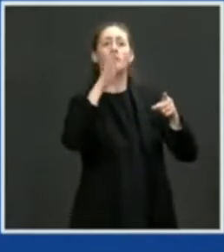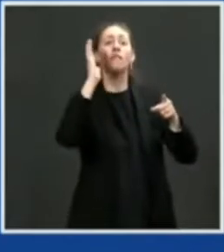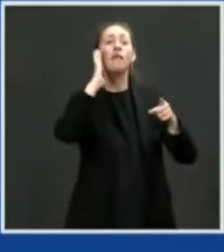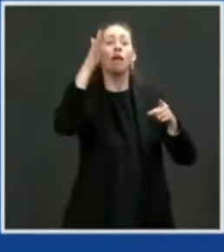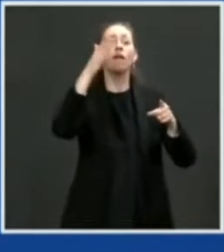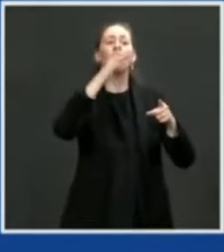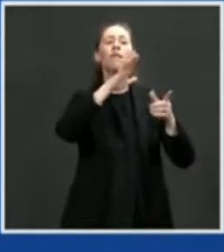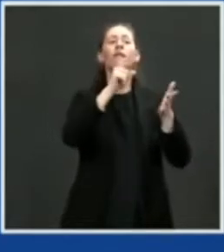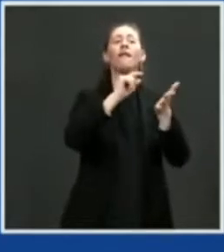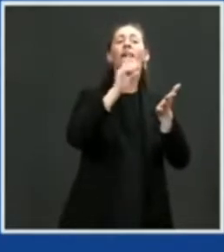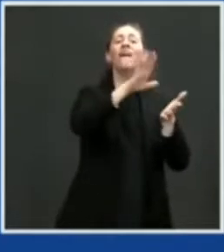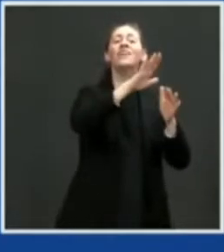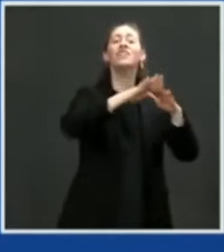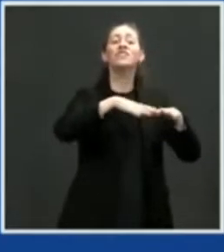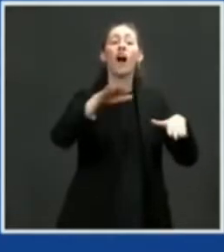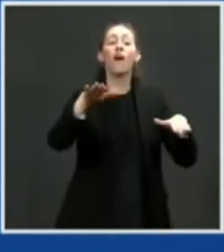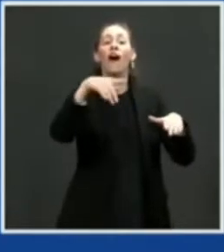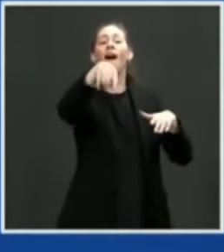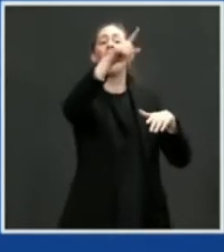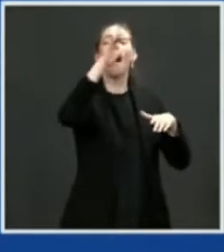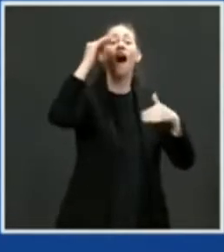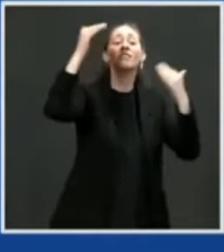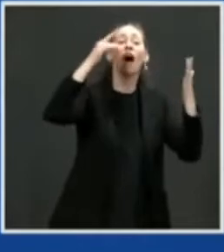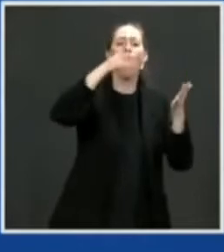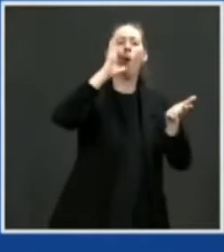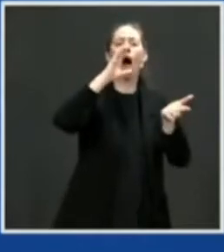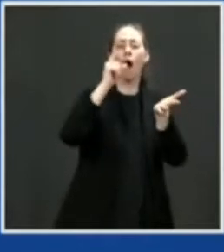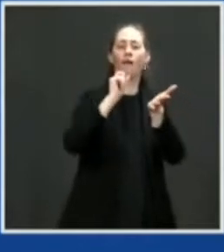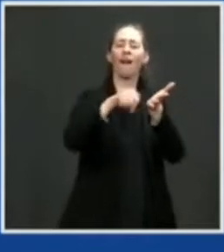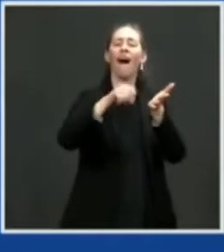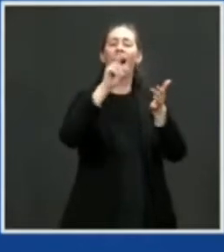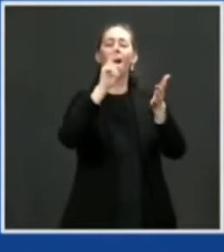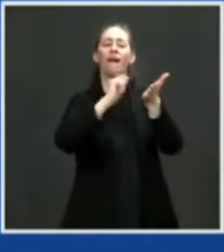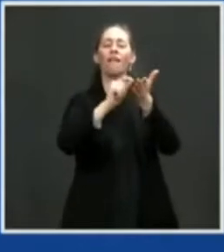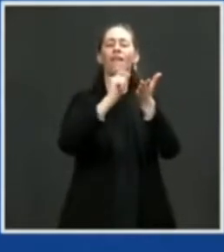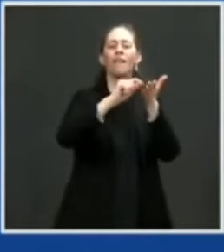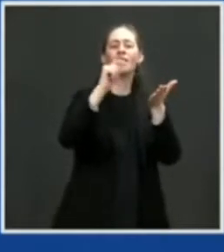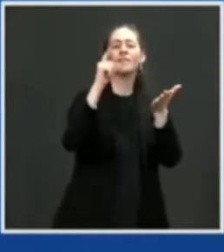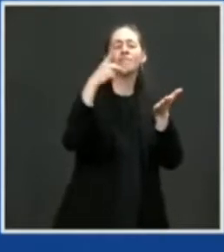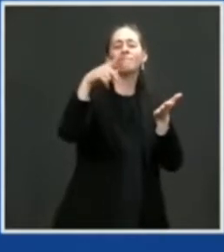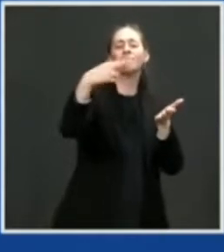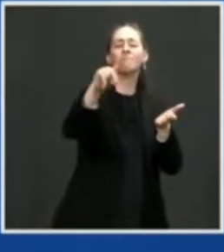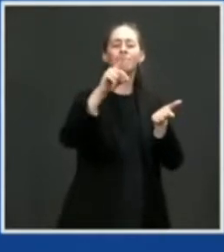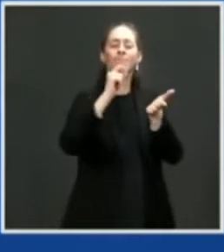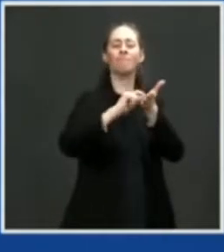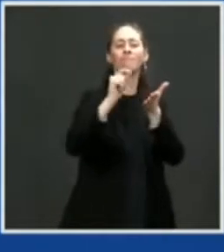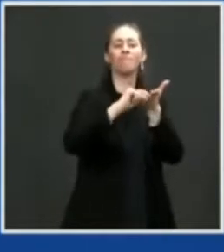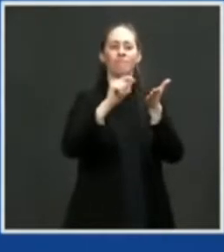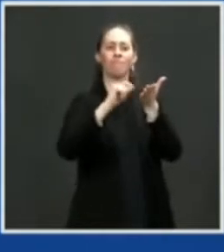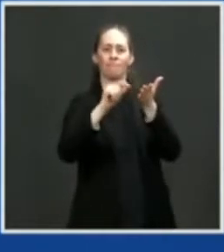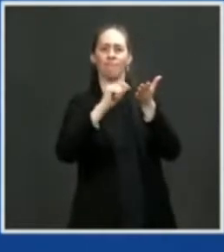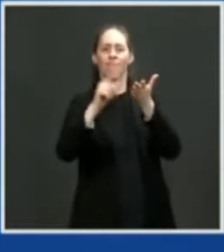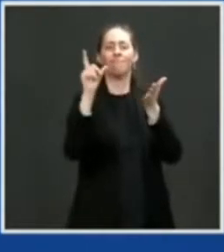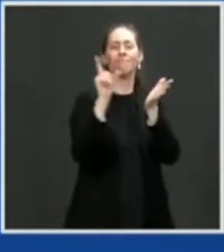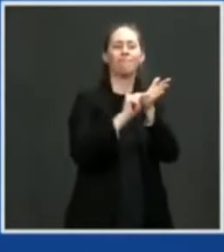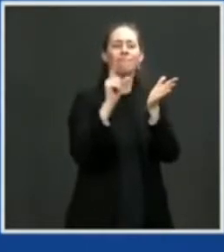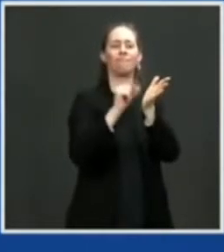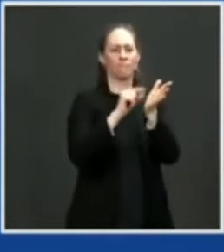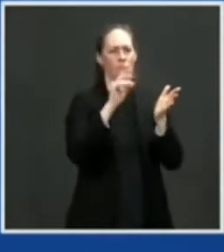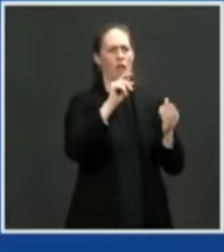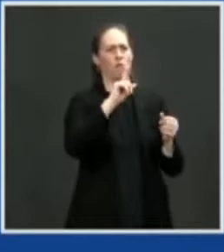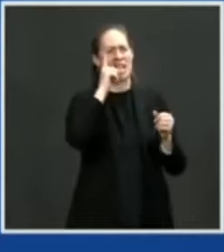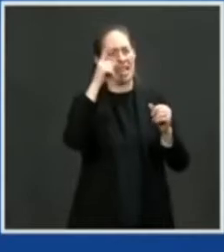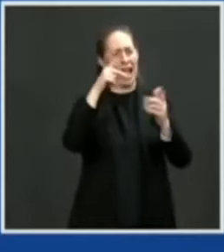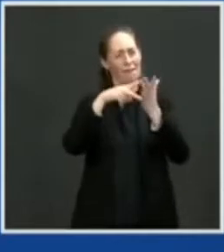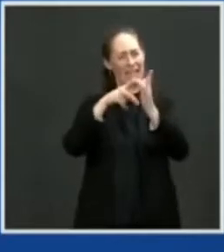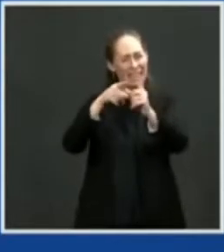on issue of who succeeded, autocracy or democracy. Yeah, that's right.